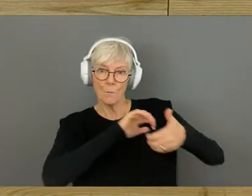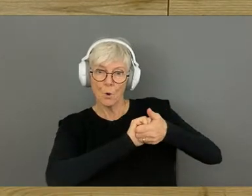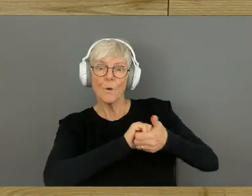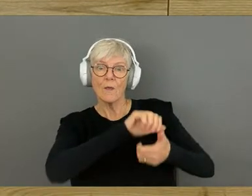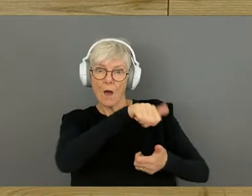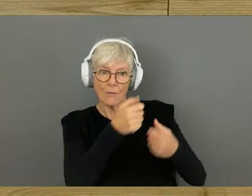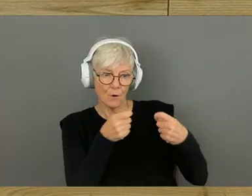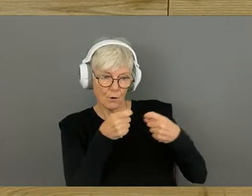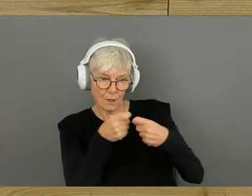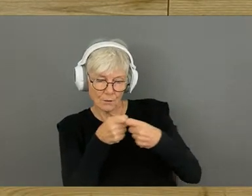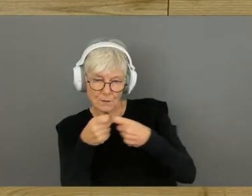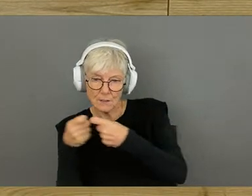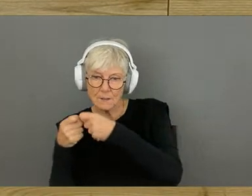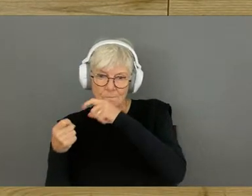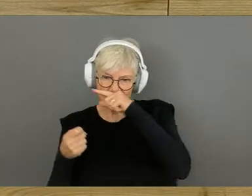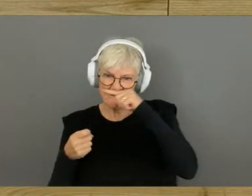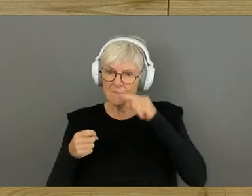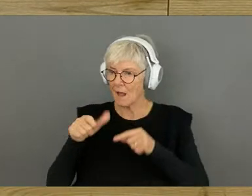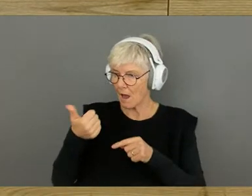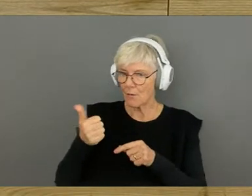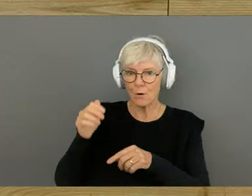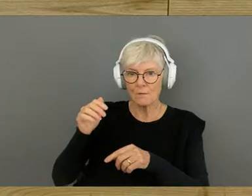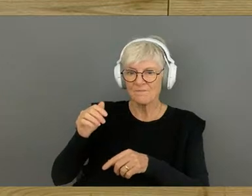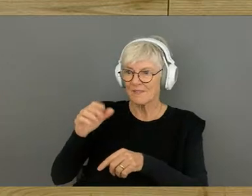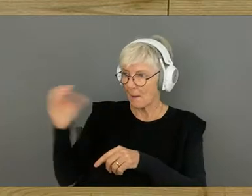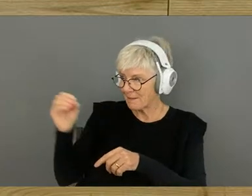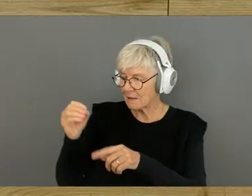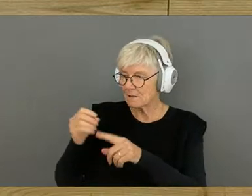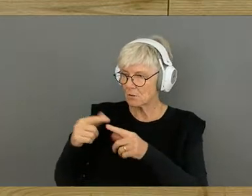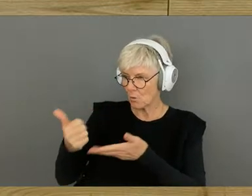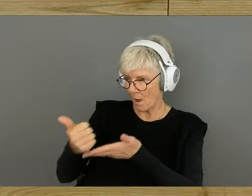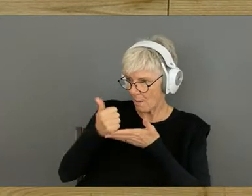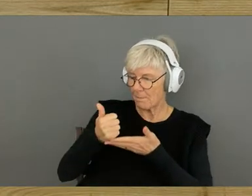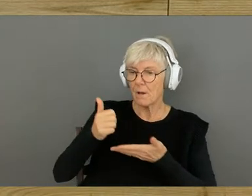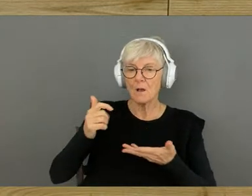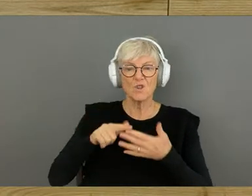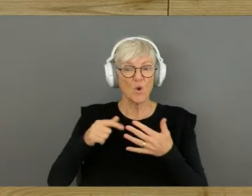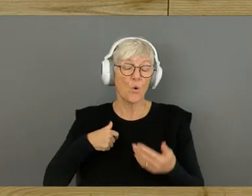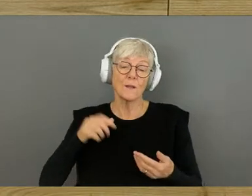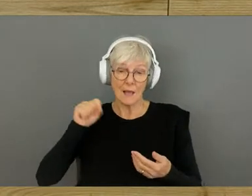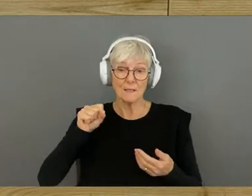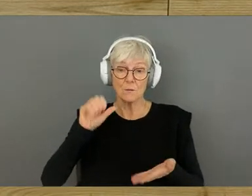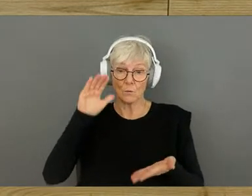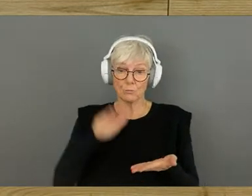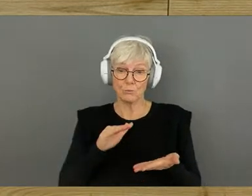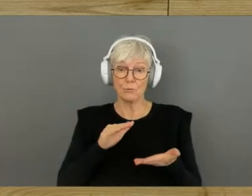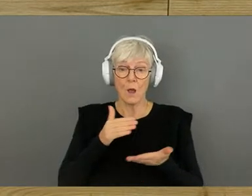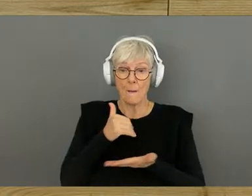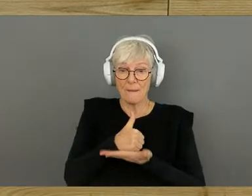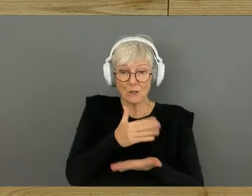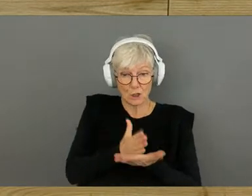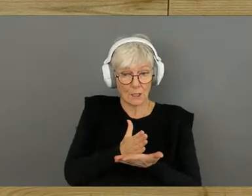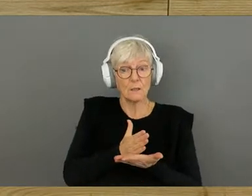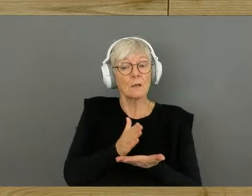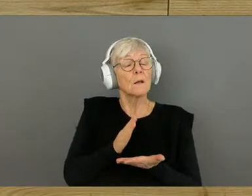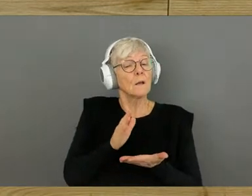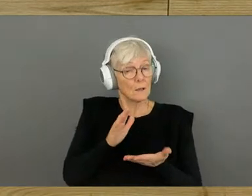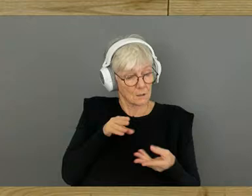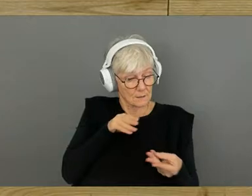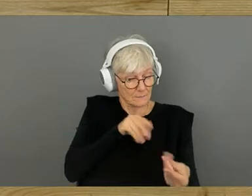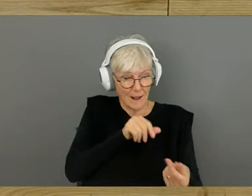We were actually able to reduce our budget because we actually gain some efficiencies, understanding how some others were doing it.